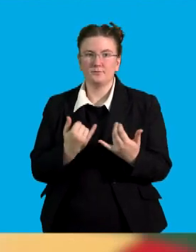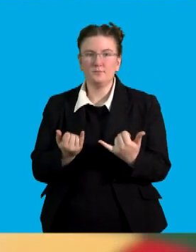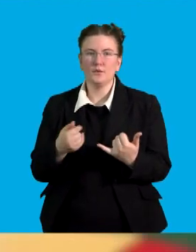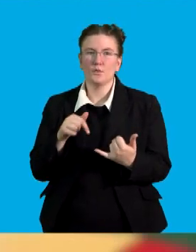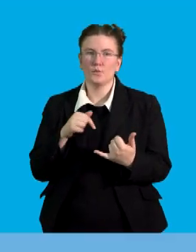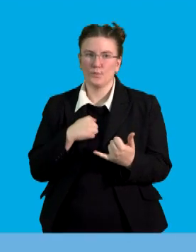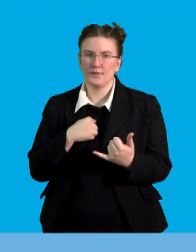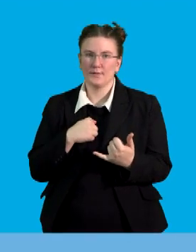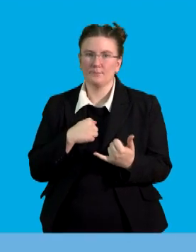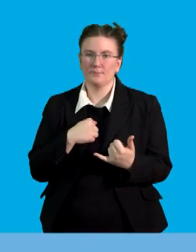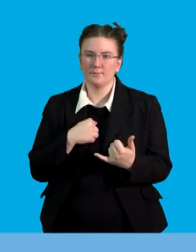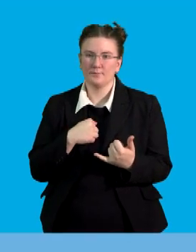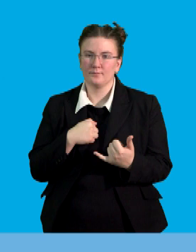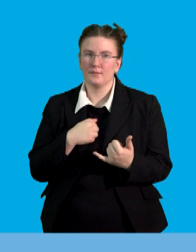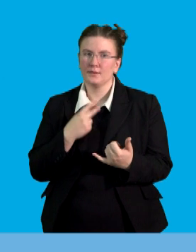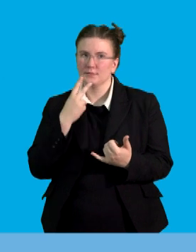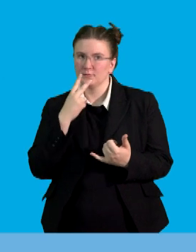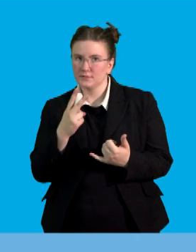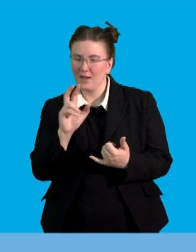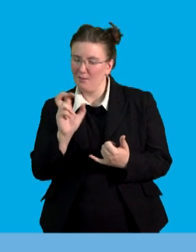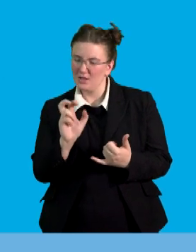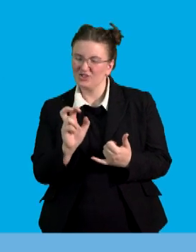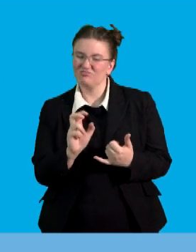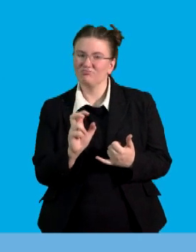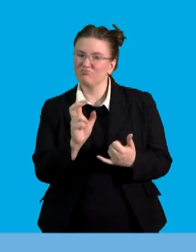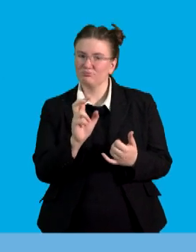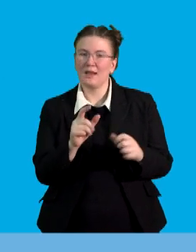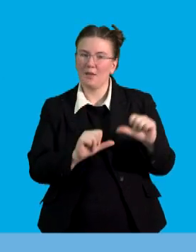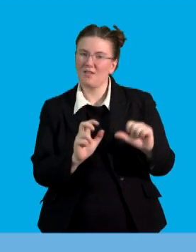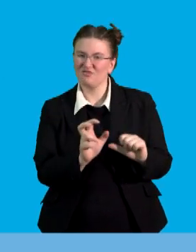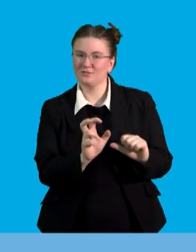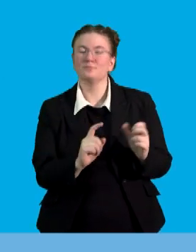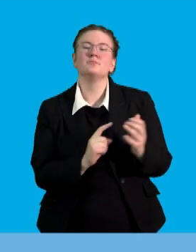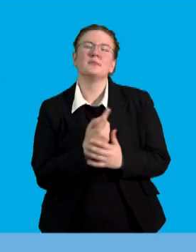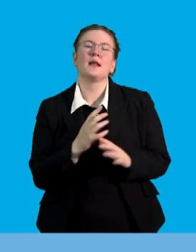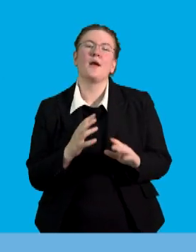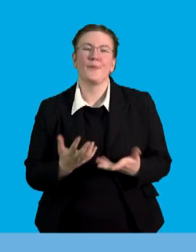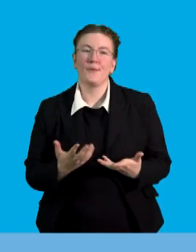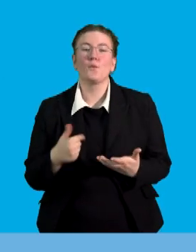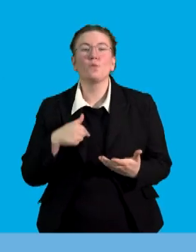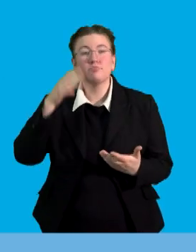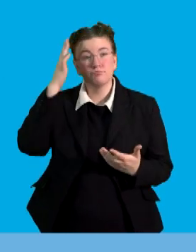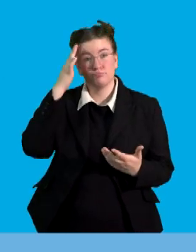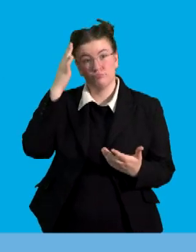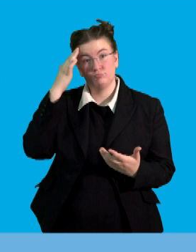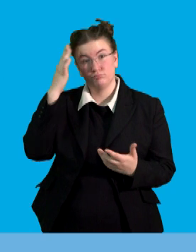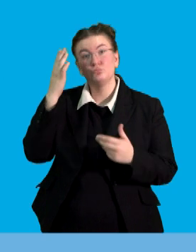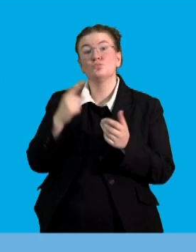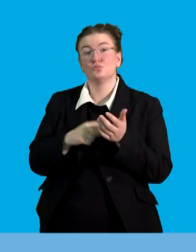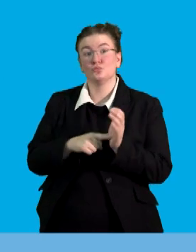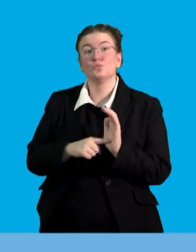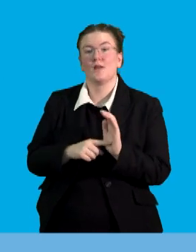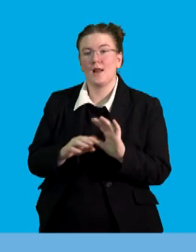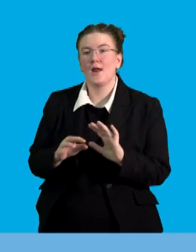Now, how do we then tell that a chemical reaction has taken place? We know how to model the reaction. Now, how can we then tell if this